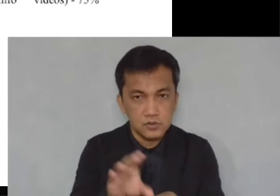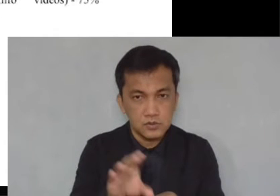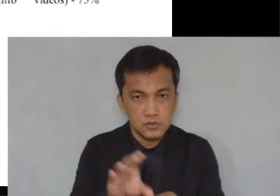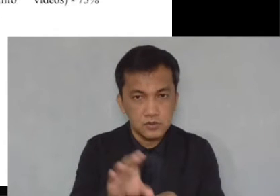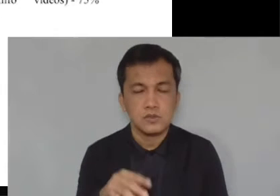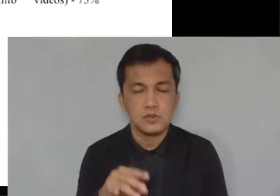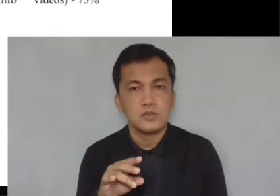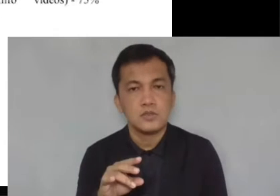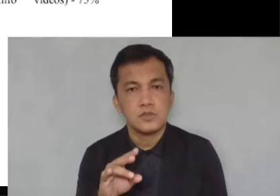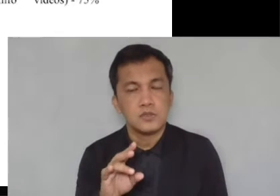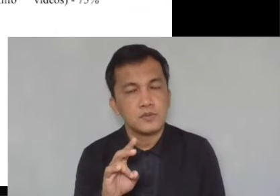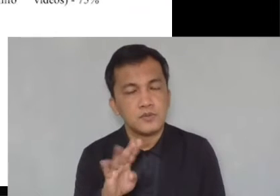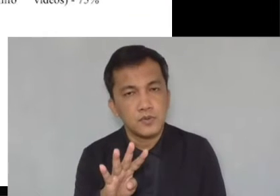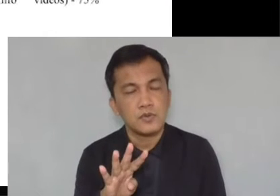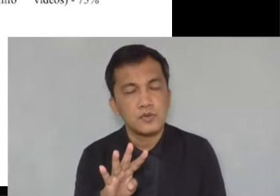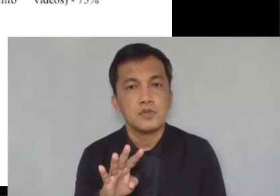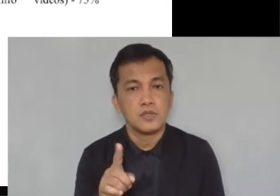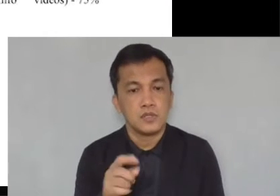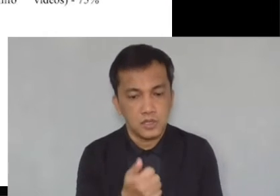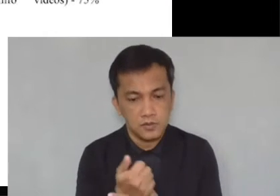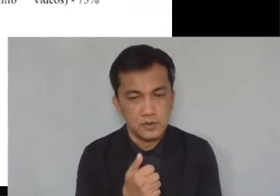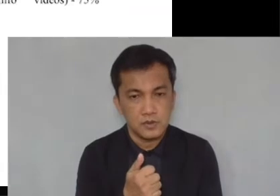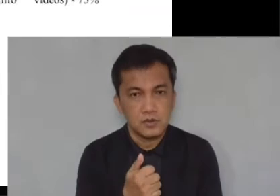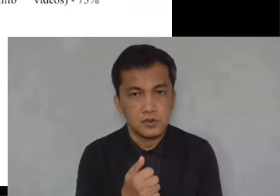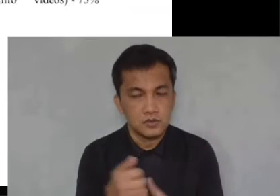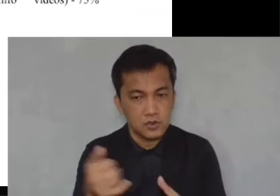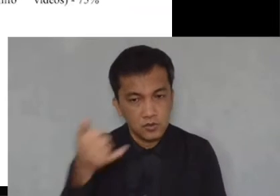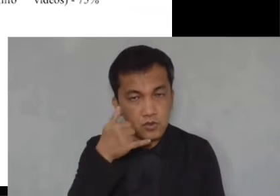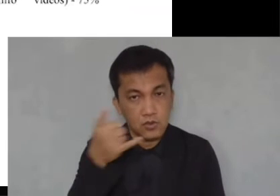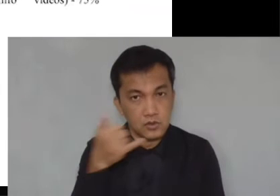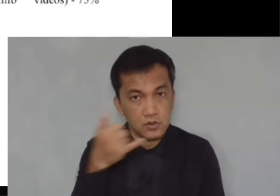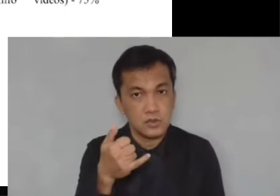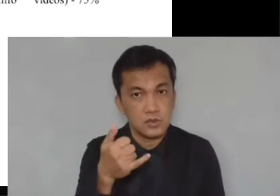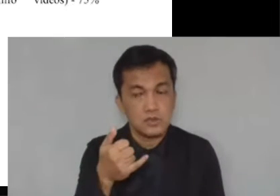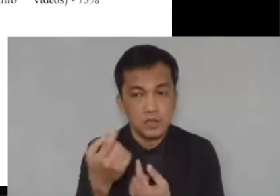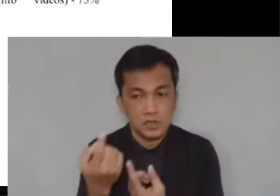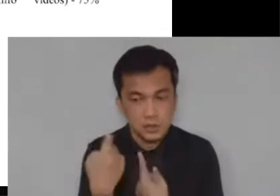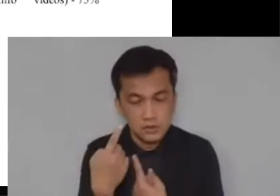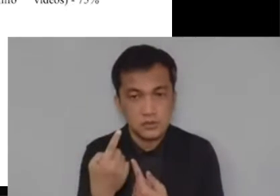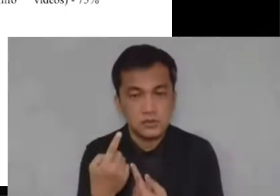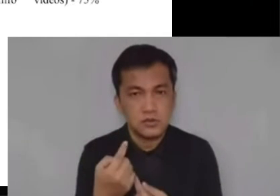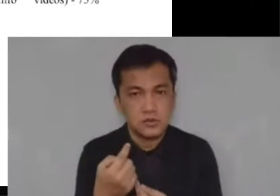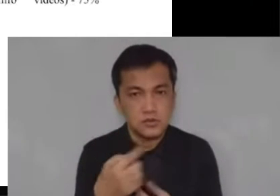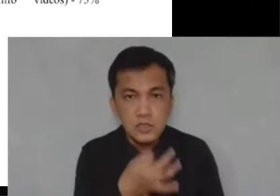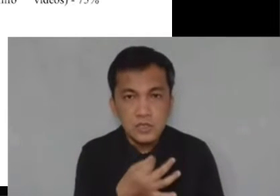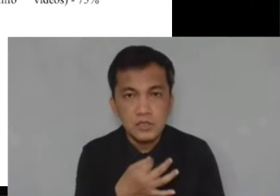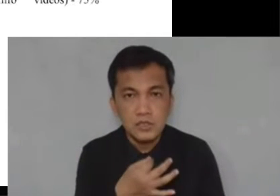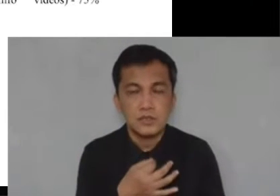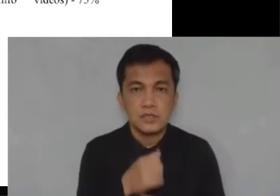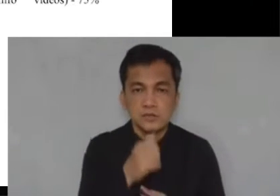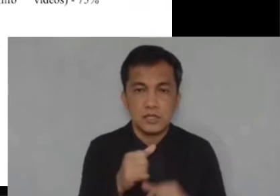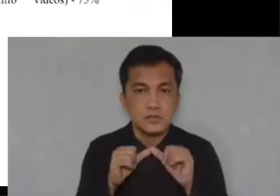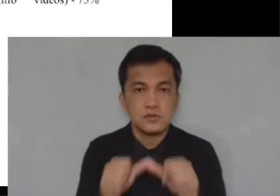1,000 medical consults. We have an average triage drop call. Ito yung nag-answer lang, curious lang sila, and hindi